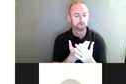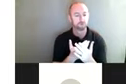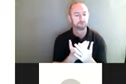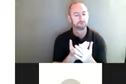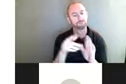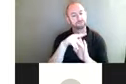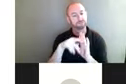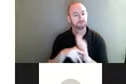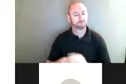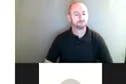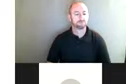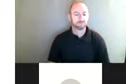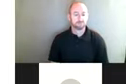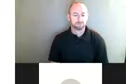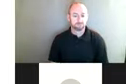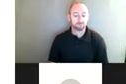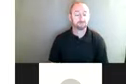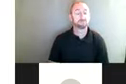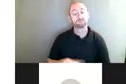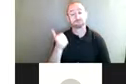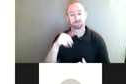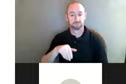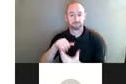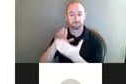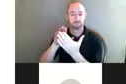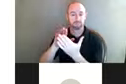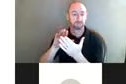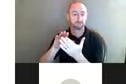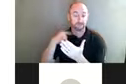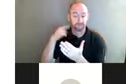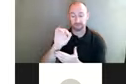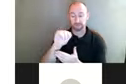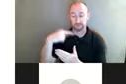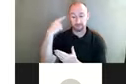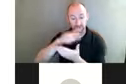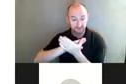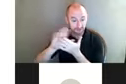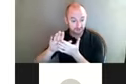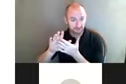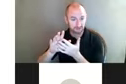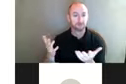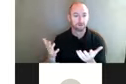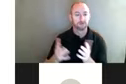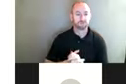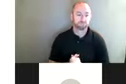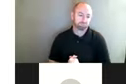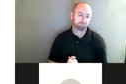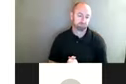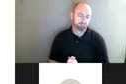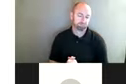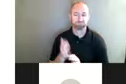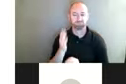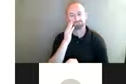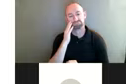guidelines. The second way I think about things is, you know, how nice does the map look? And, you know, we'll just put this on, you know, kind of a good everyday